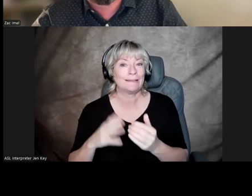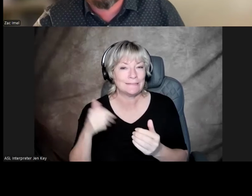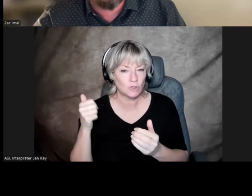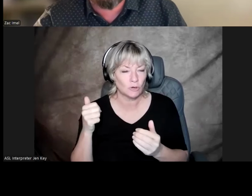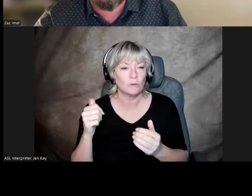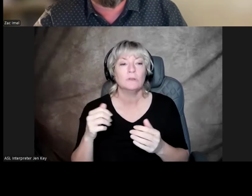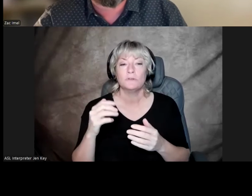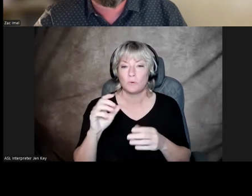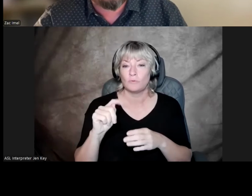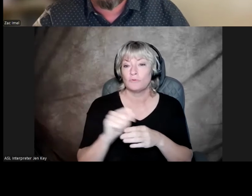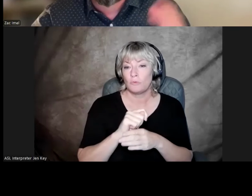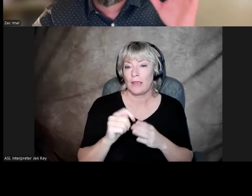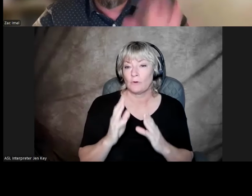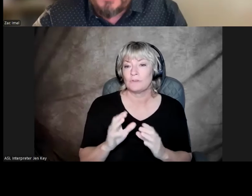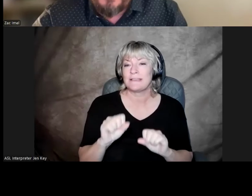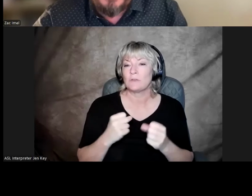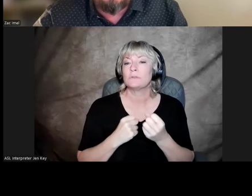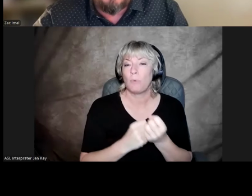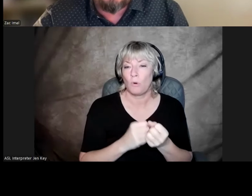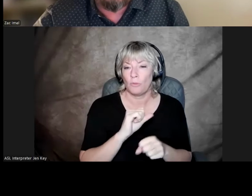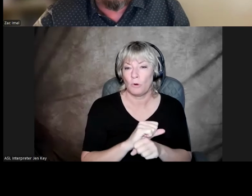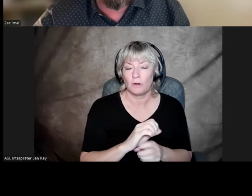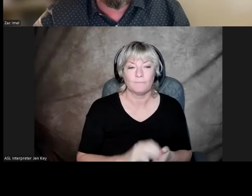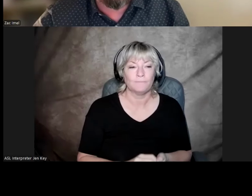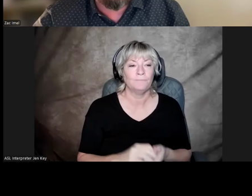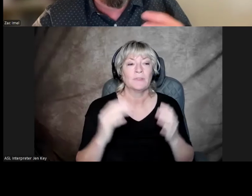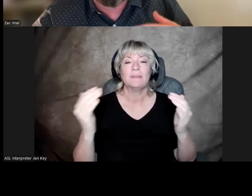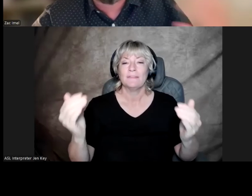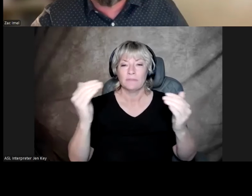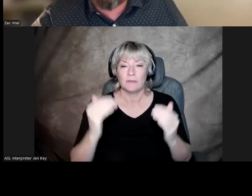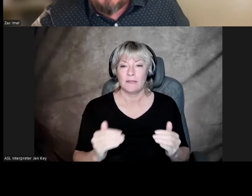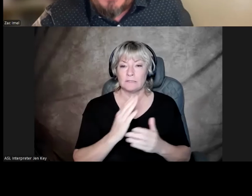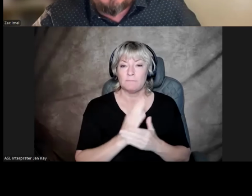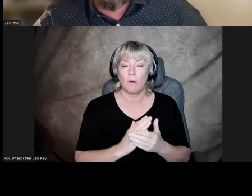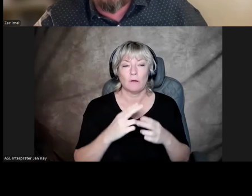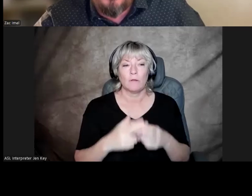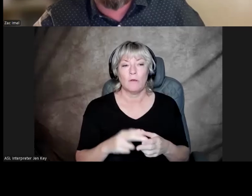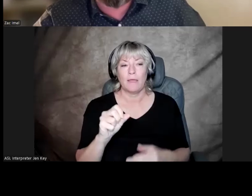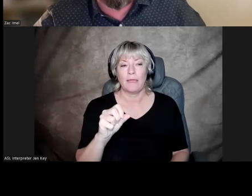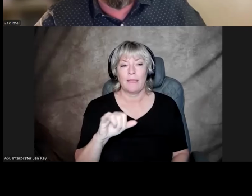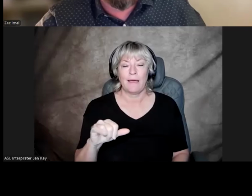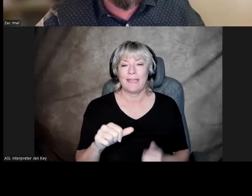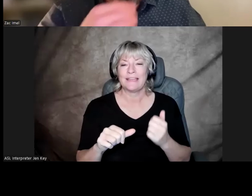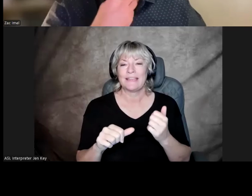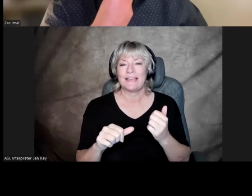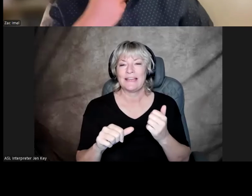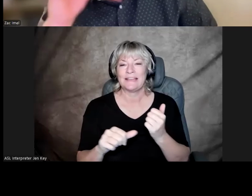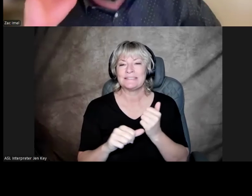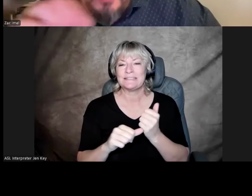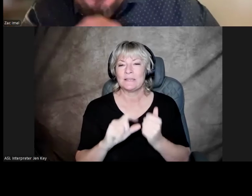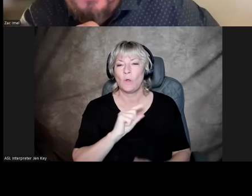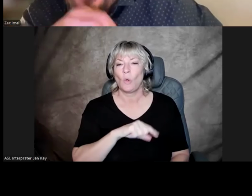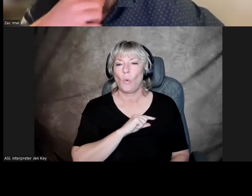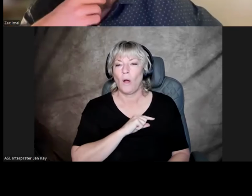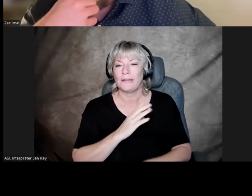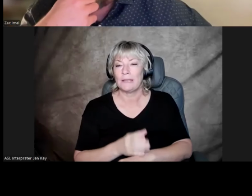who are supporting this work. The next piece of that is doing what we would call AI-assisted quality improvement. And let me give you a